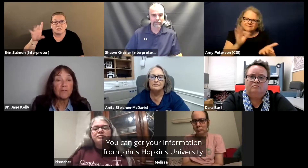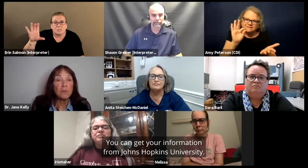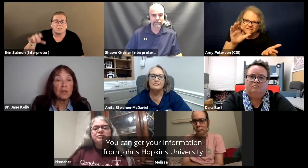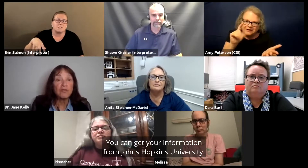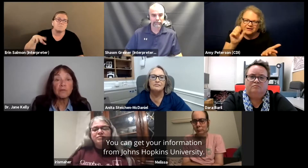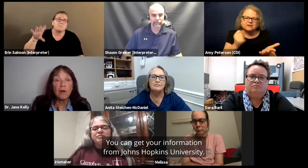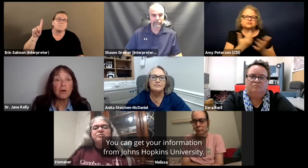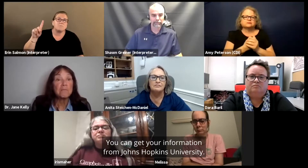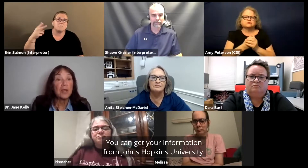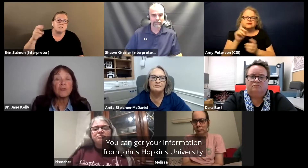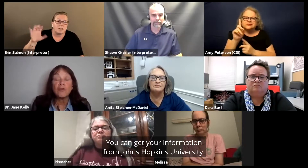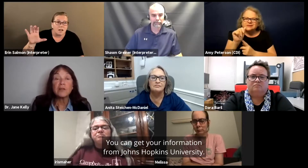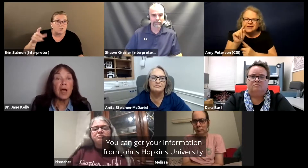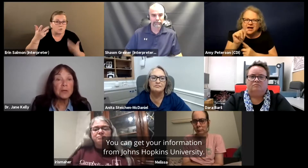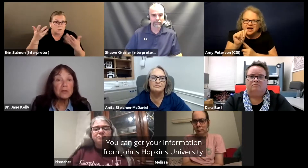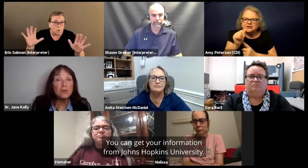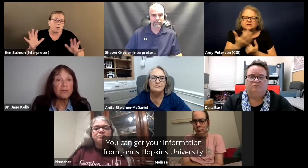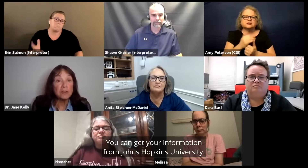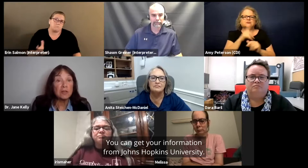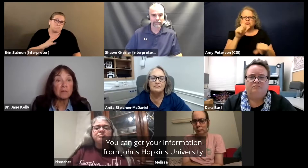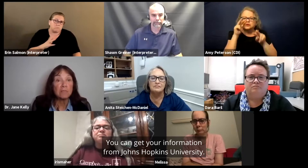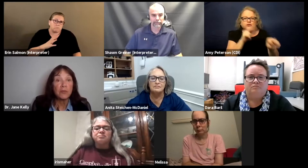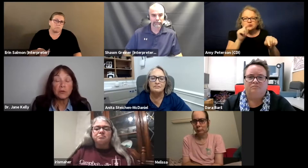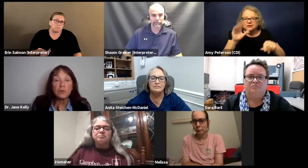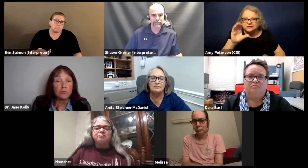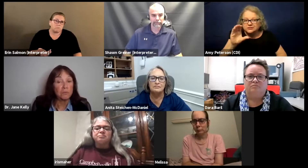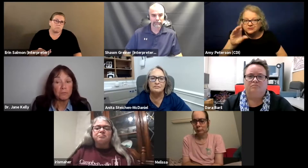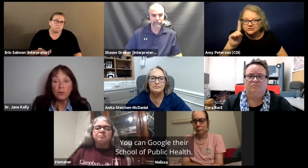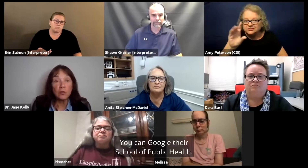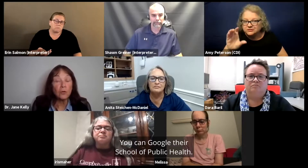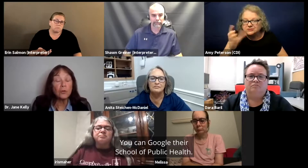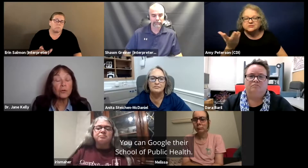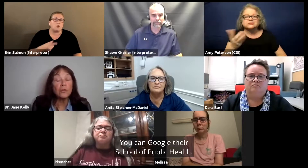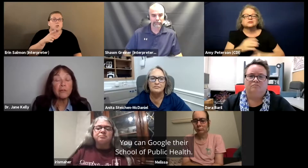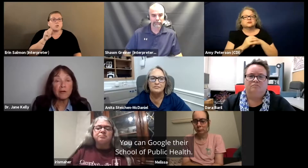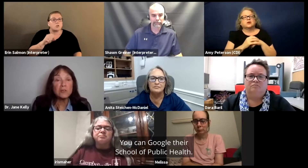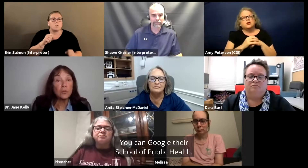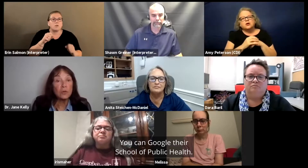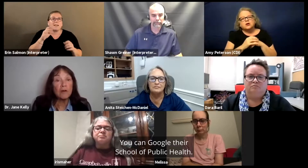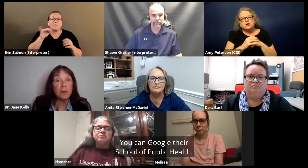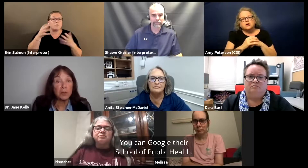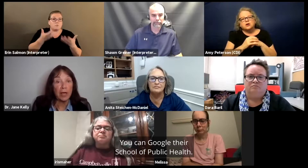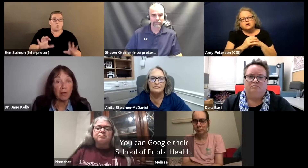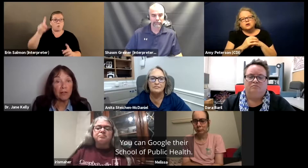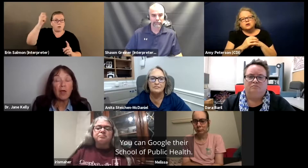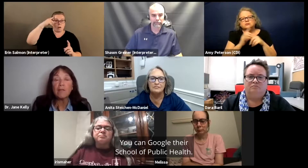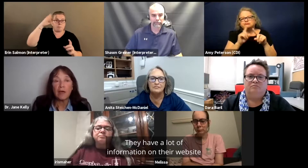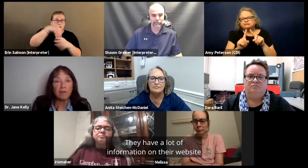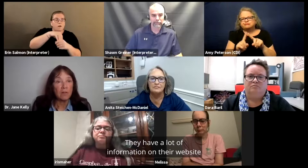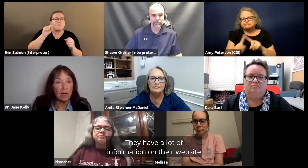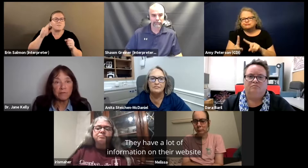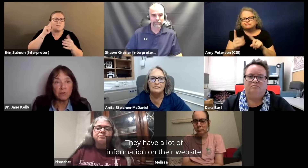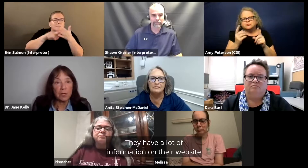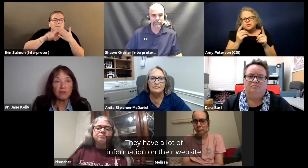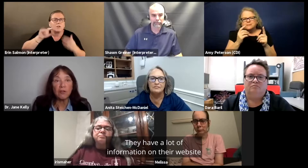your information from Johns Hopkins University, their school. You can Google their School of Public Health. They